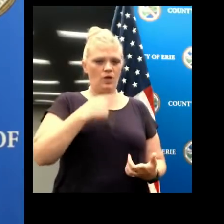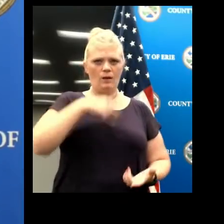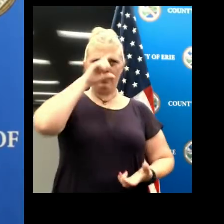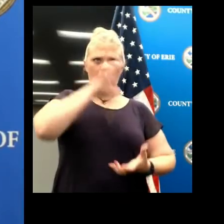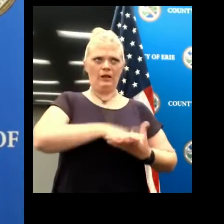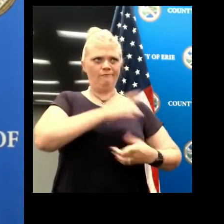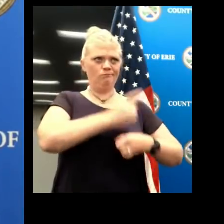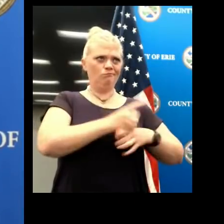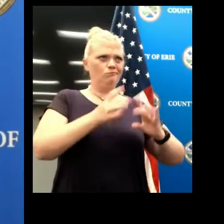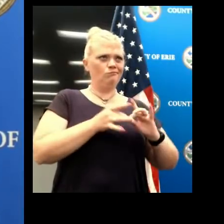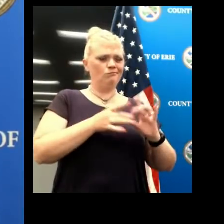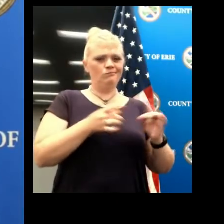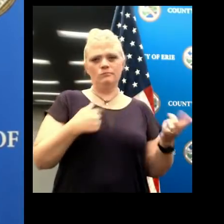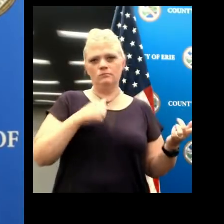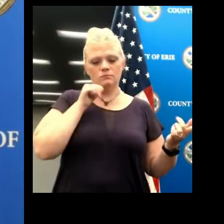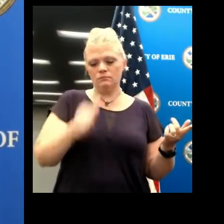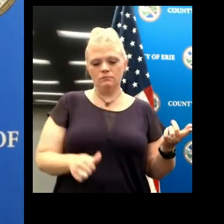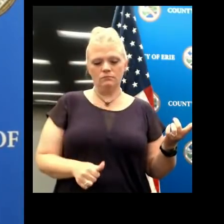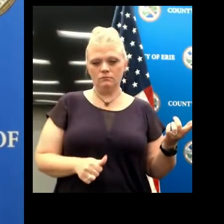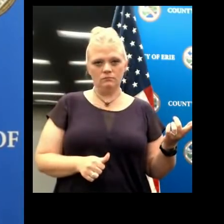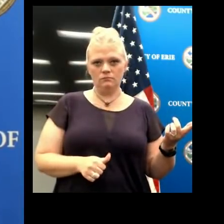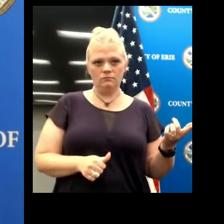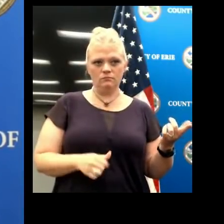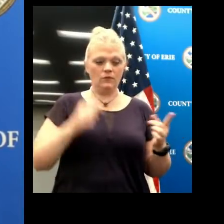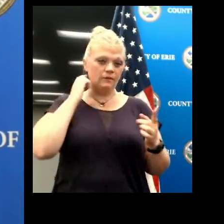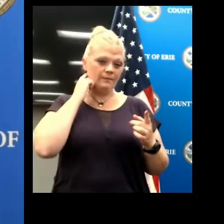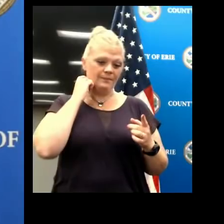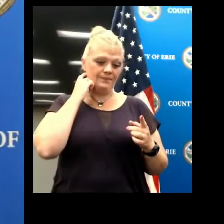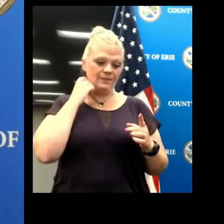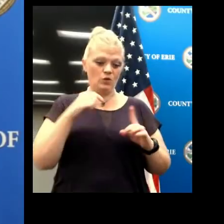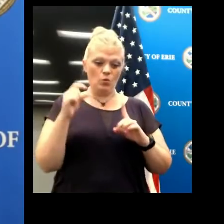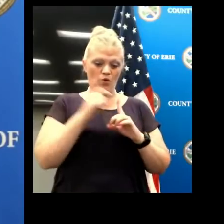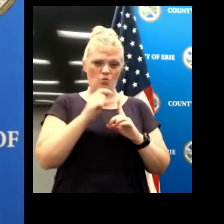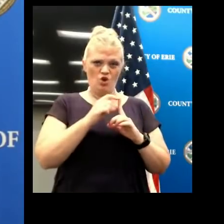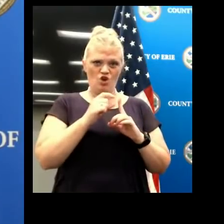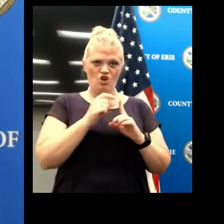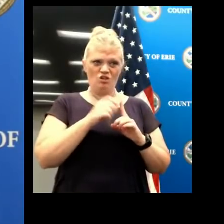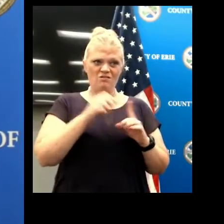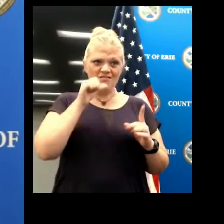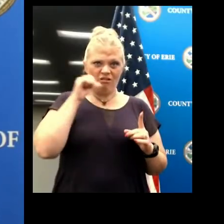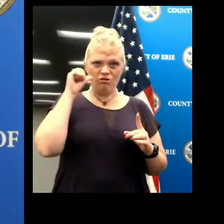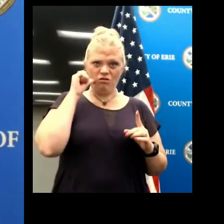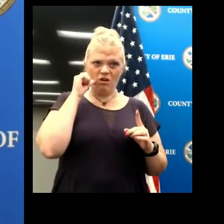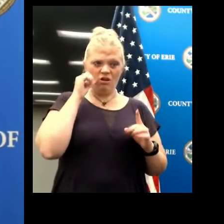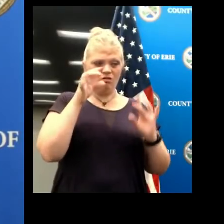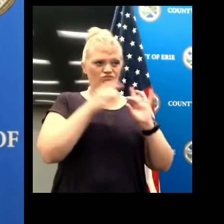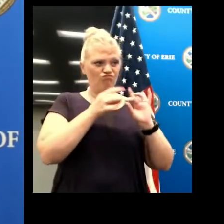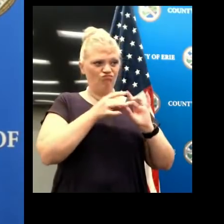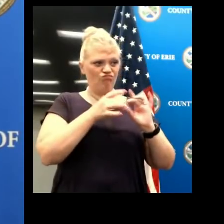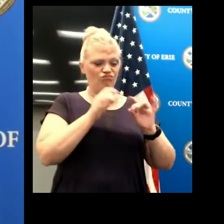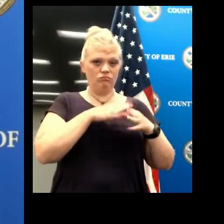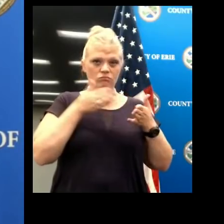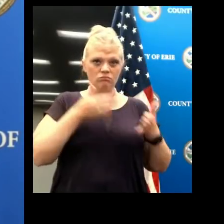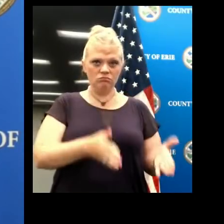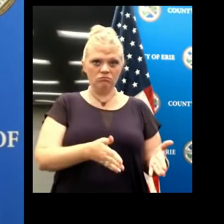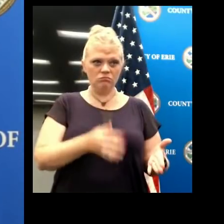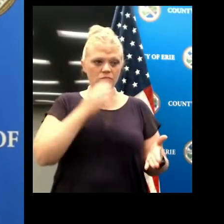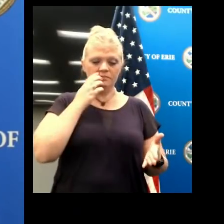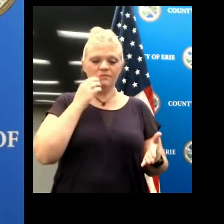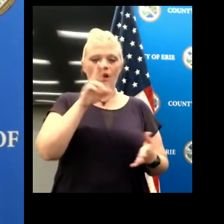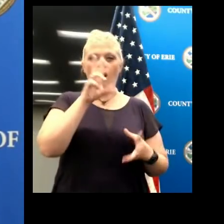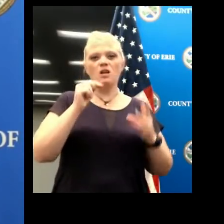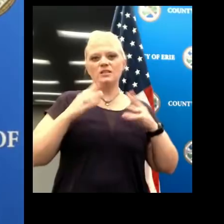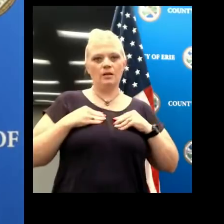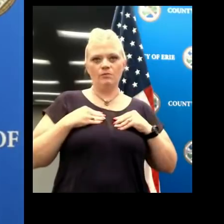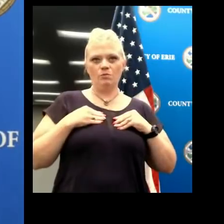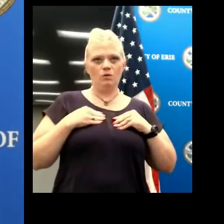appropriate, but we know is not. And the words that were said yesterday by individuals on the side of the street are unacceptable, can